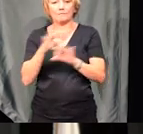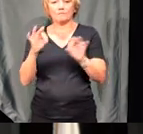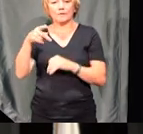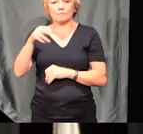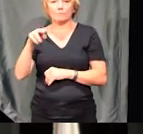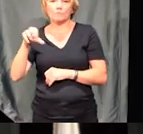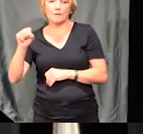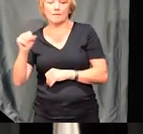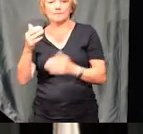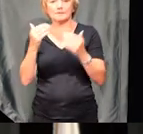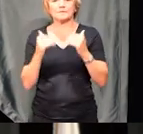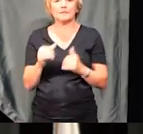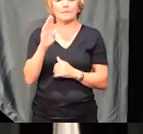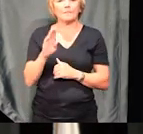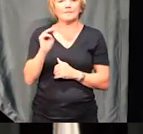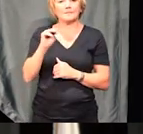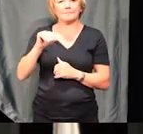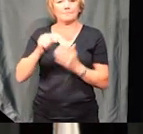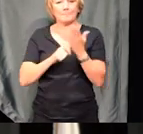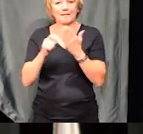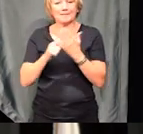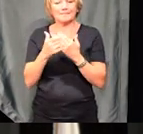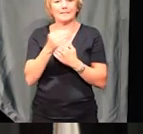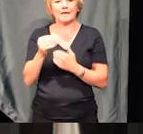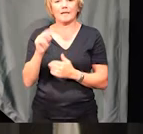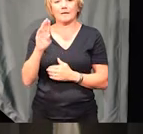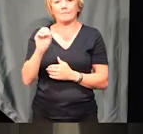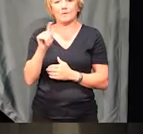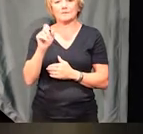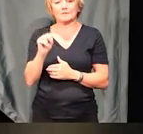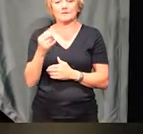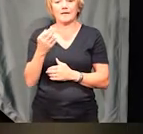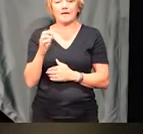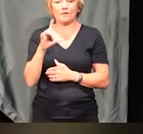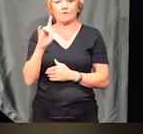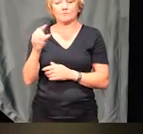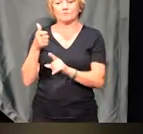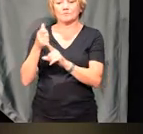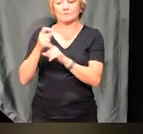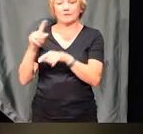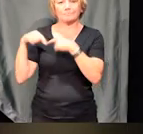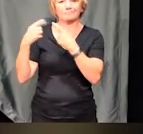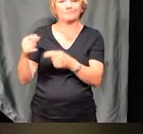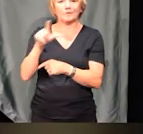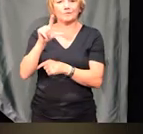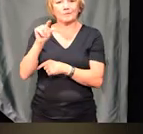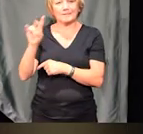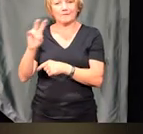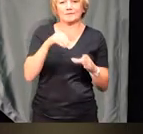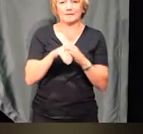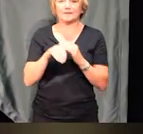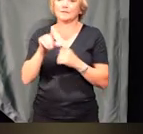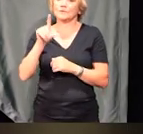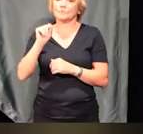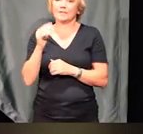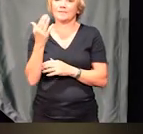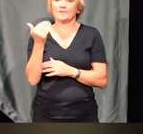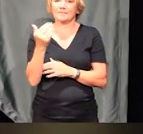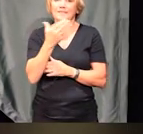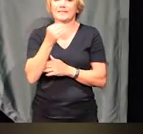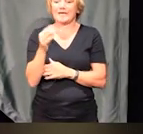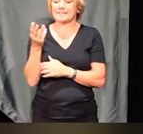Boston Herald, where she was a columnist for 27 years. In 2015 and 2016, she